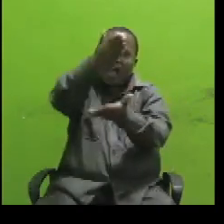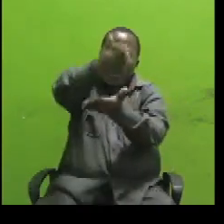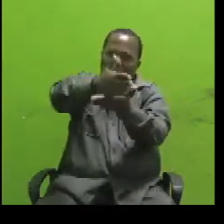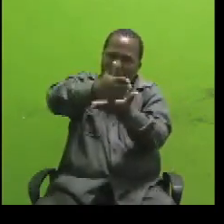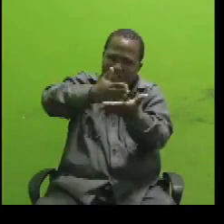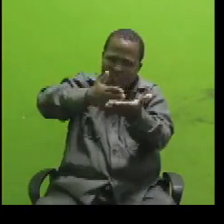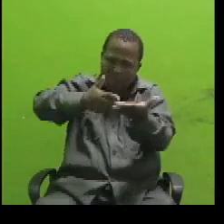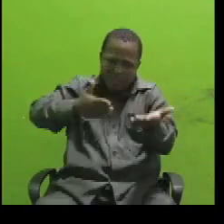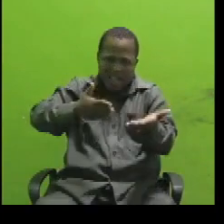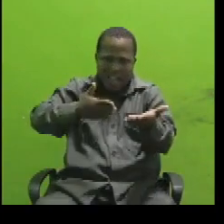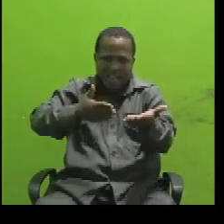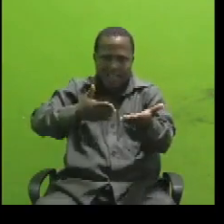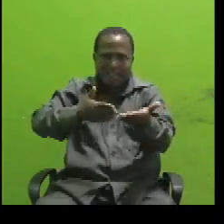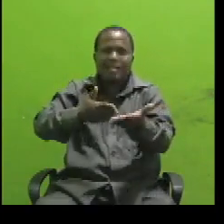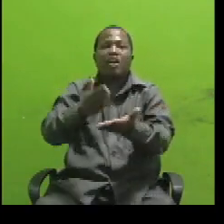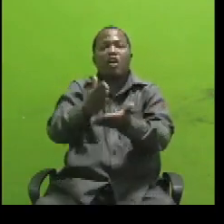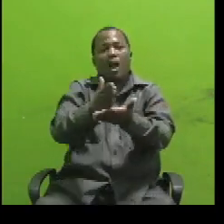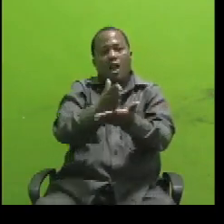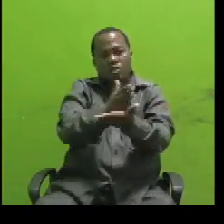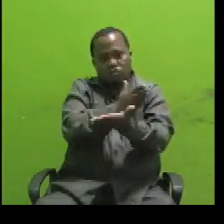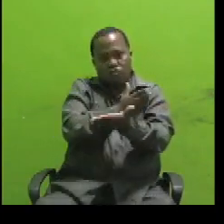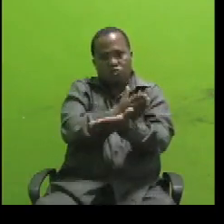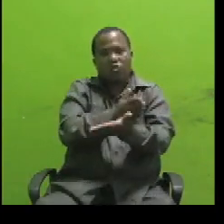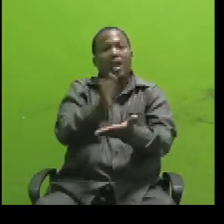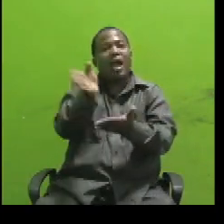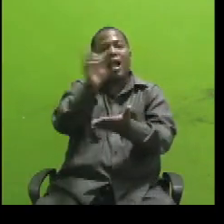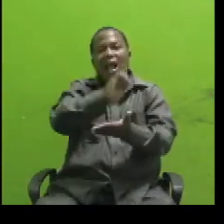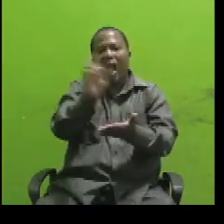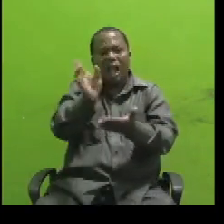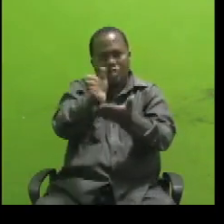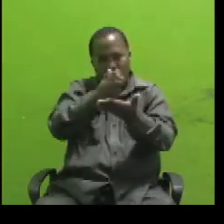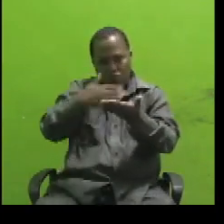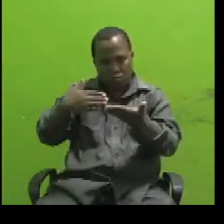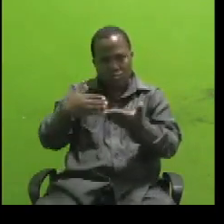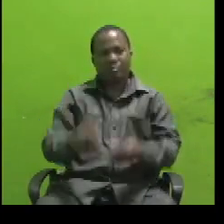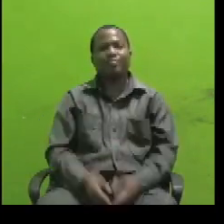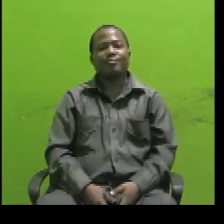two, quarter past.